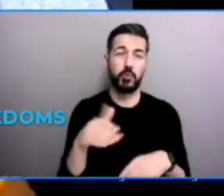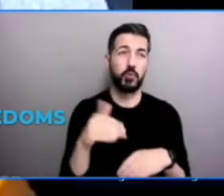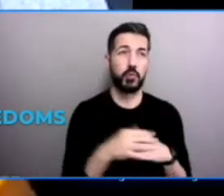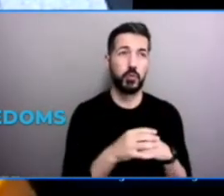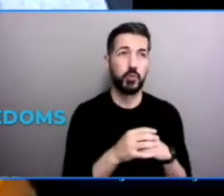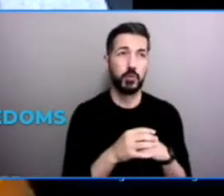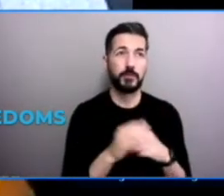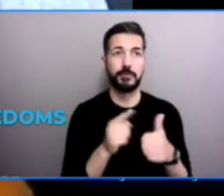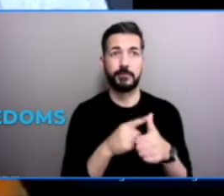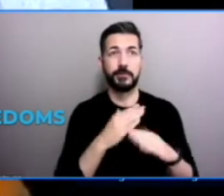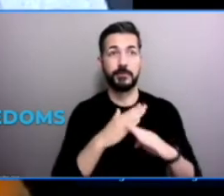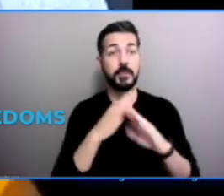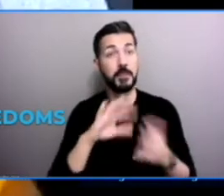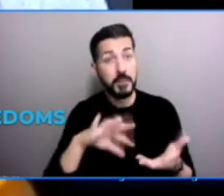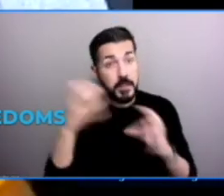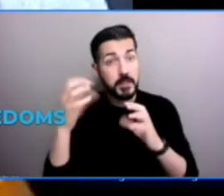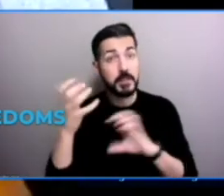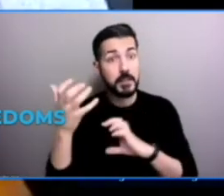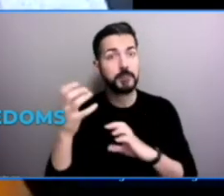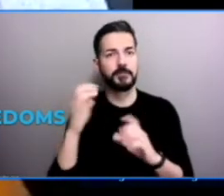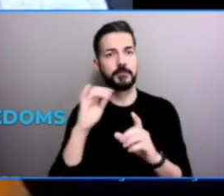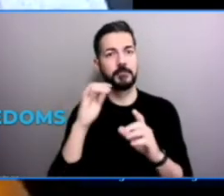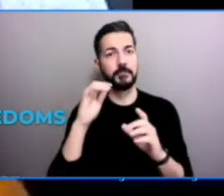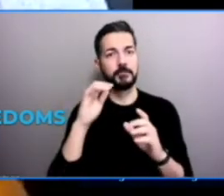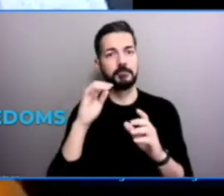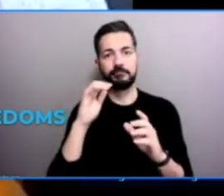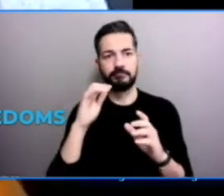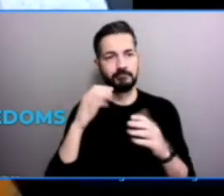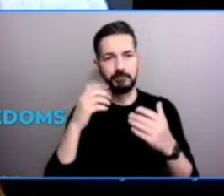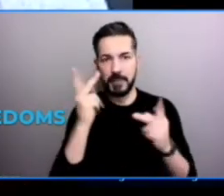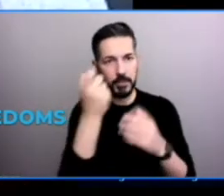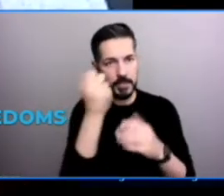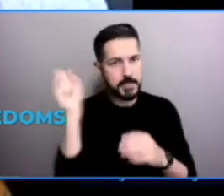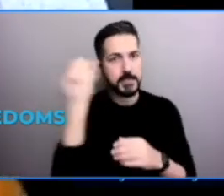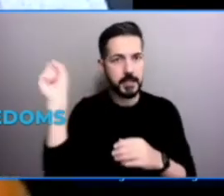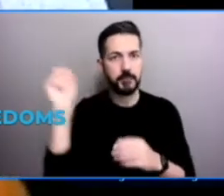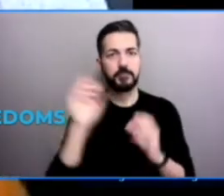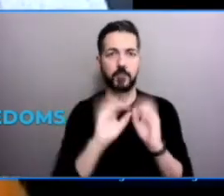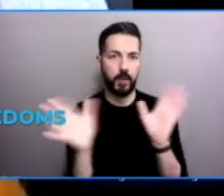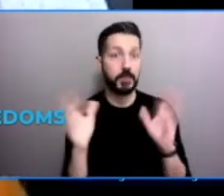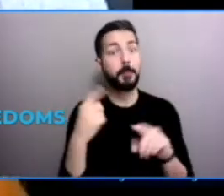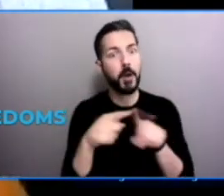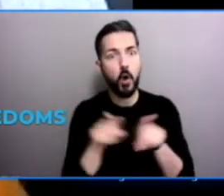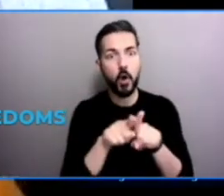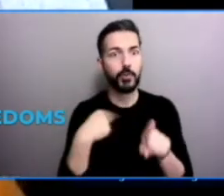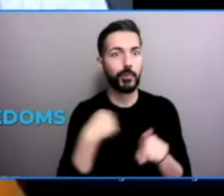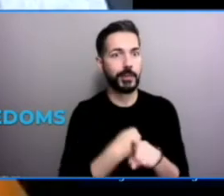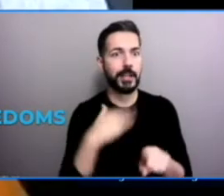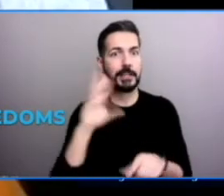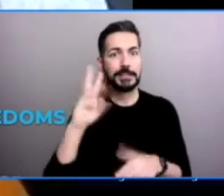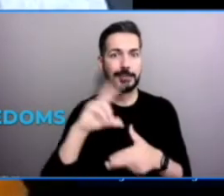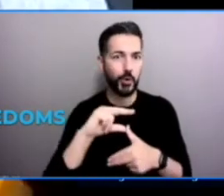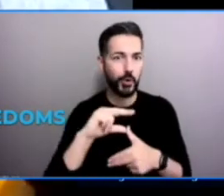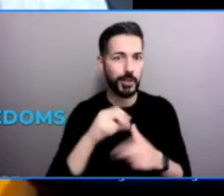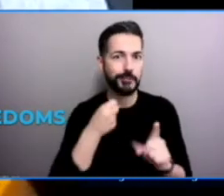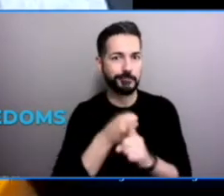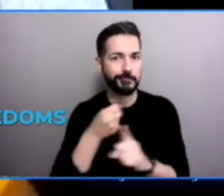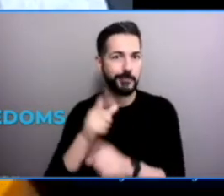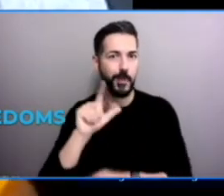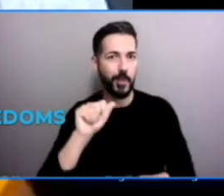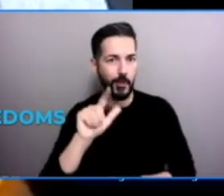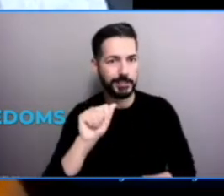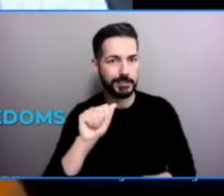see it passed. And bringing it to the ballot in itself, building a campaign in a really short amount of time, what was kind of